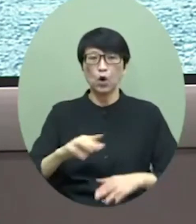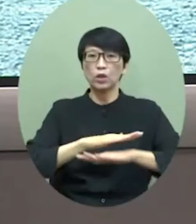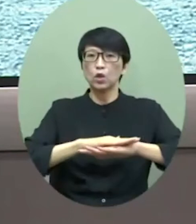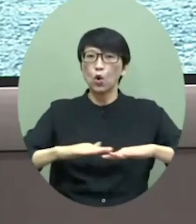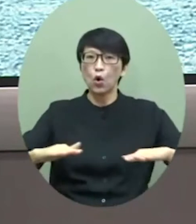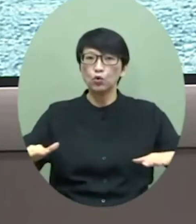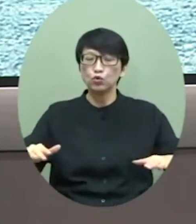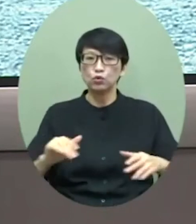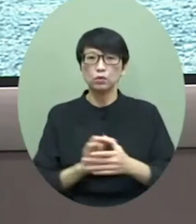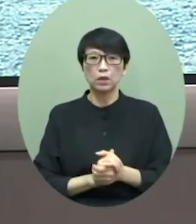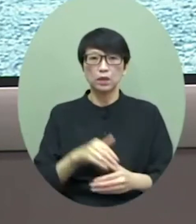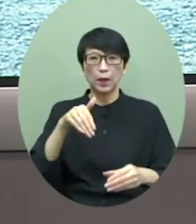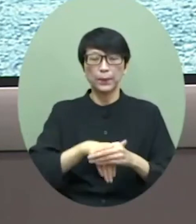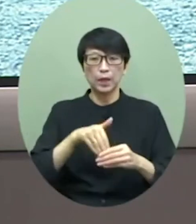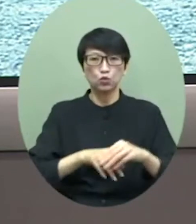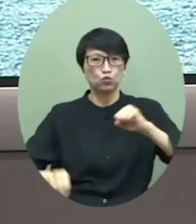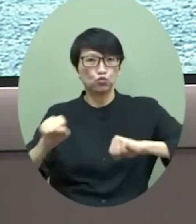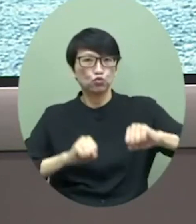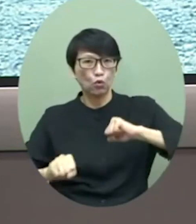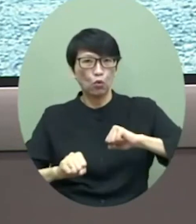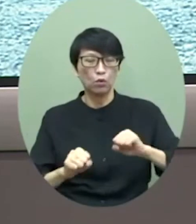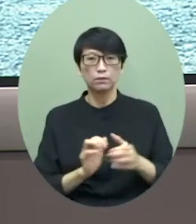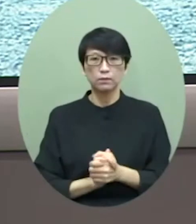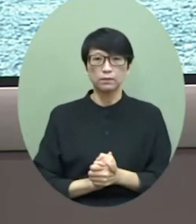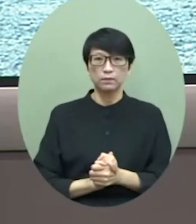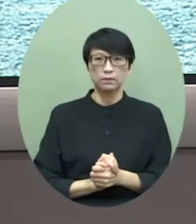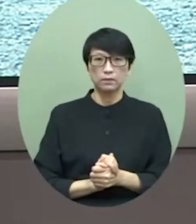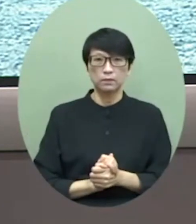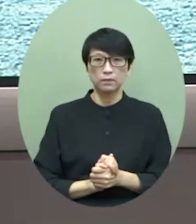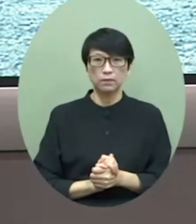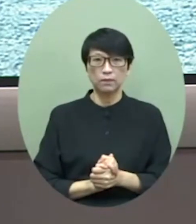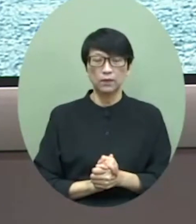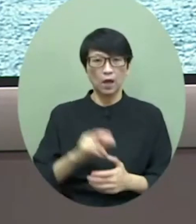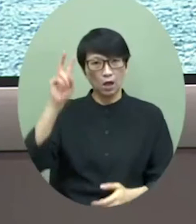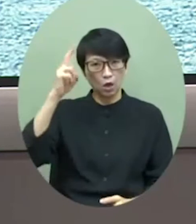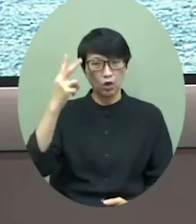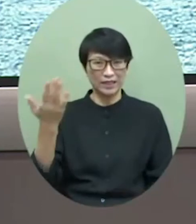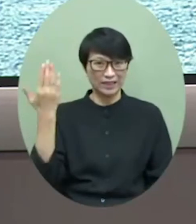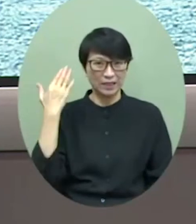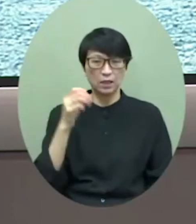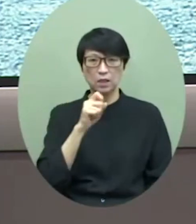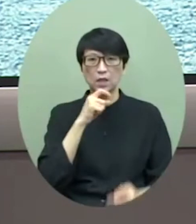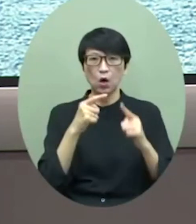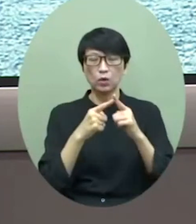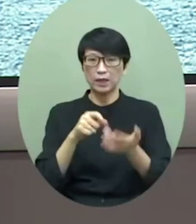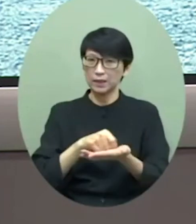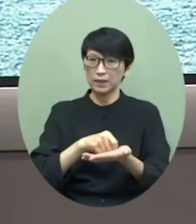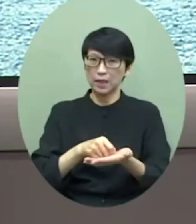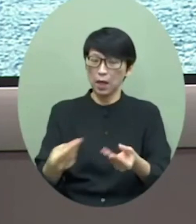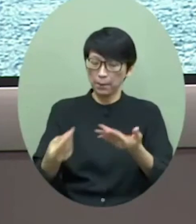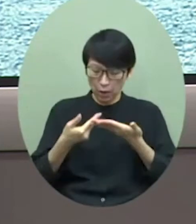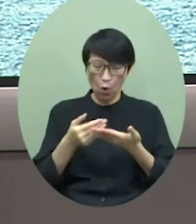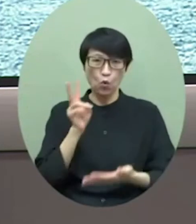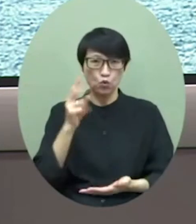then after the end of the nomination period, how candidates could carry out electioneering activities in a safe manner. In